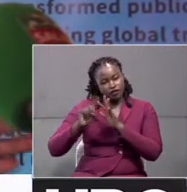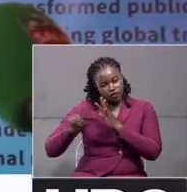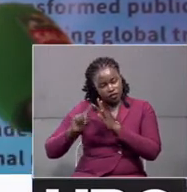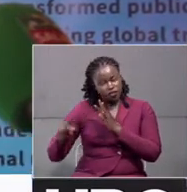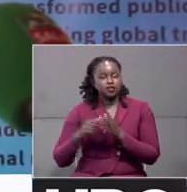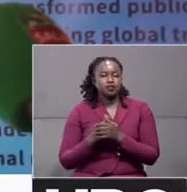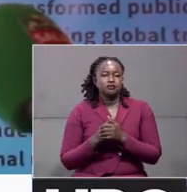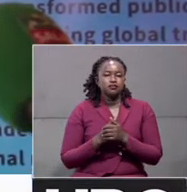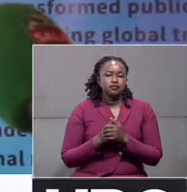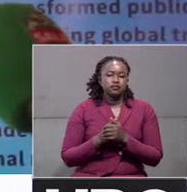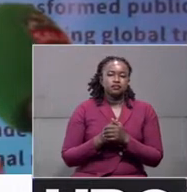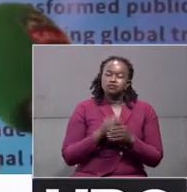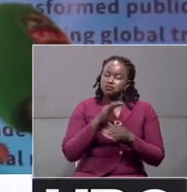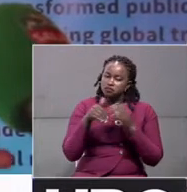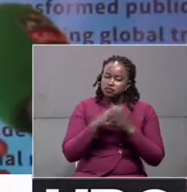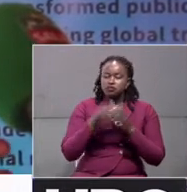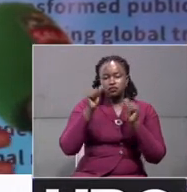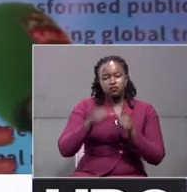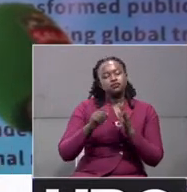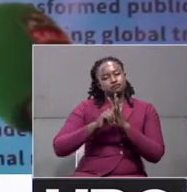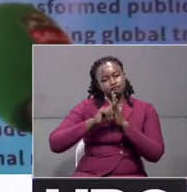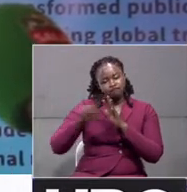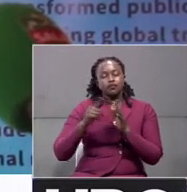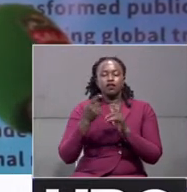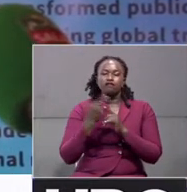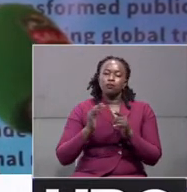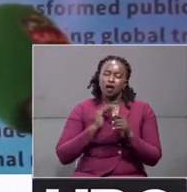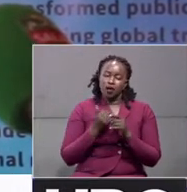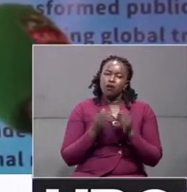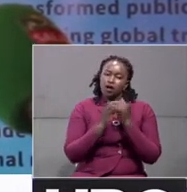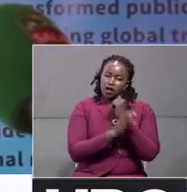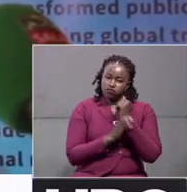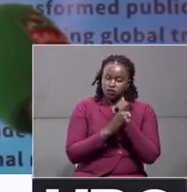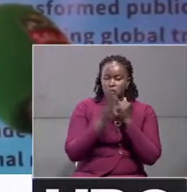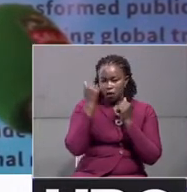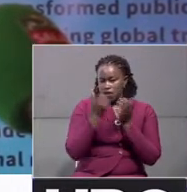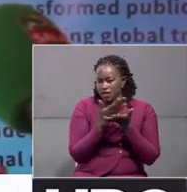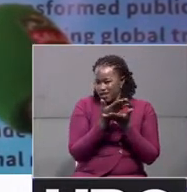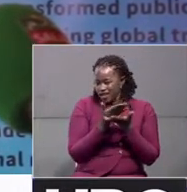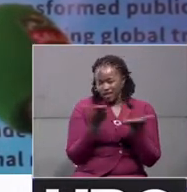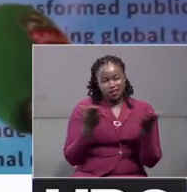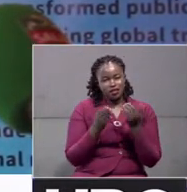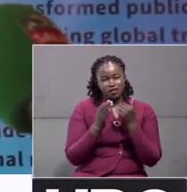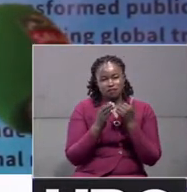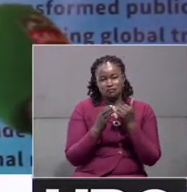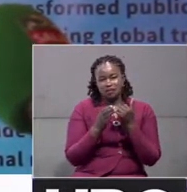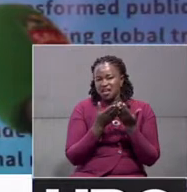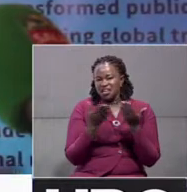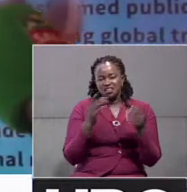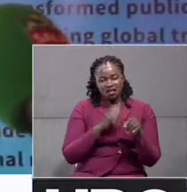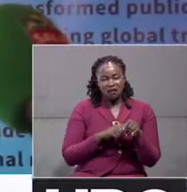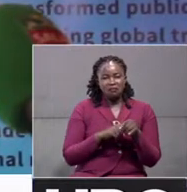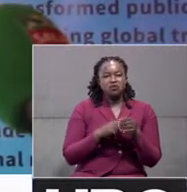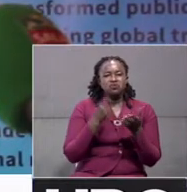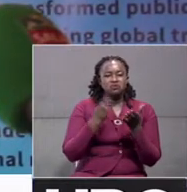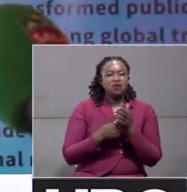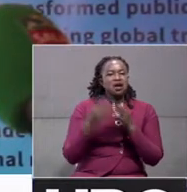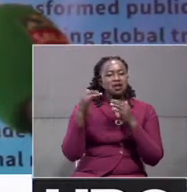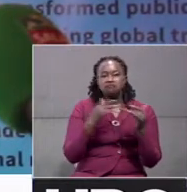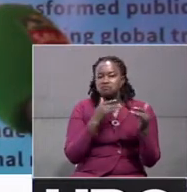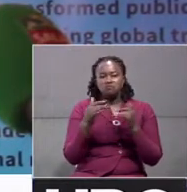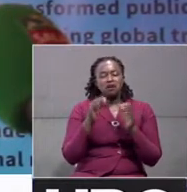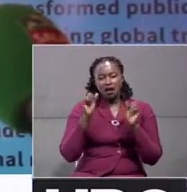We are all potential refugees. Because at any one time, wars will come in Uganda, they will come in